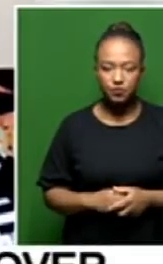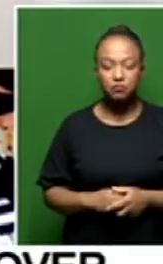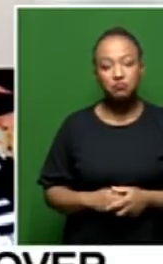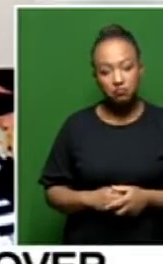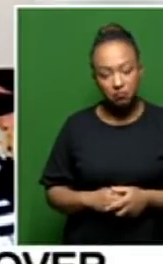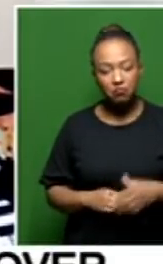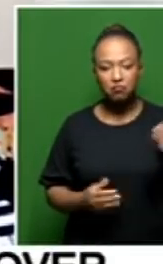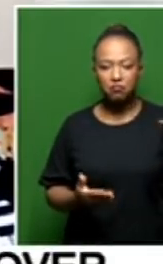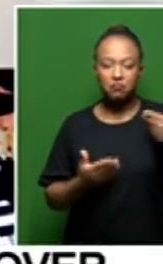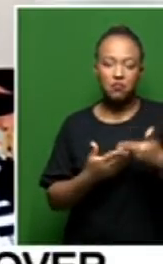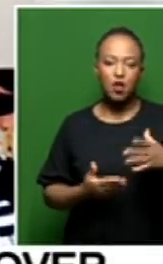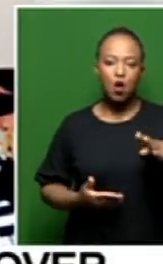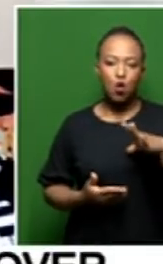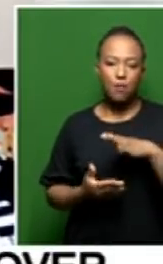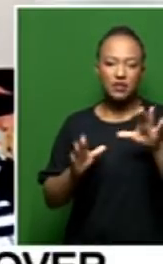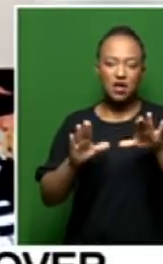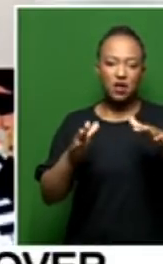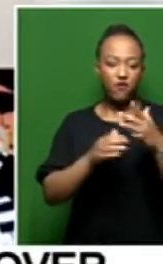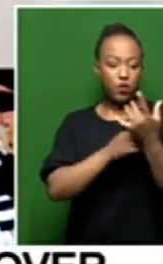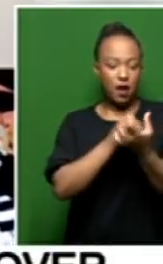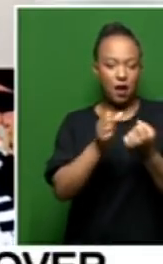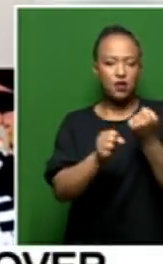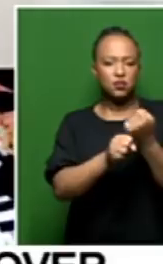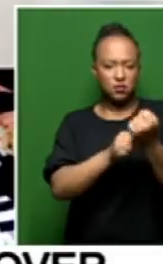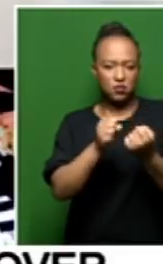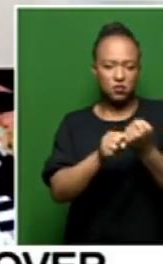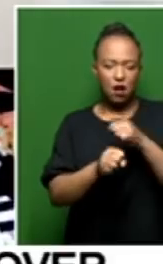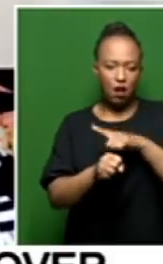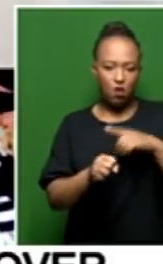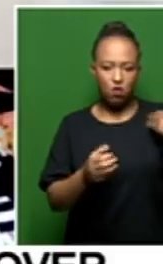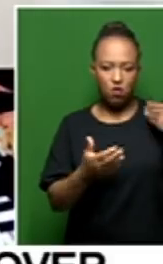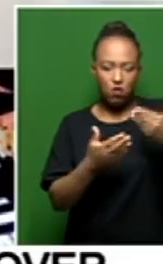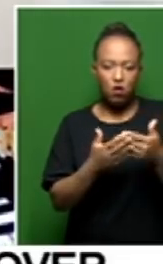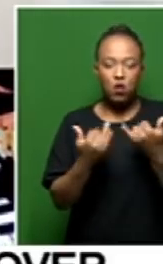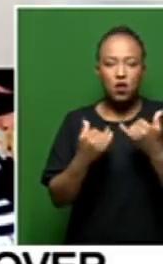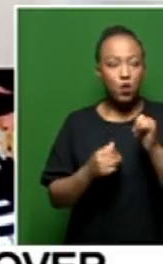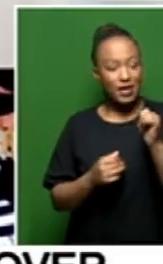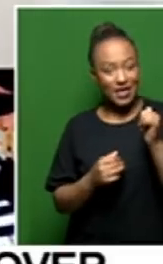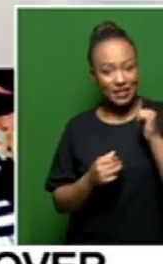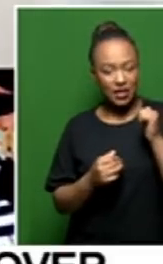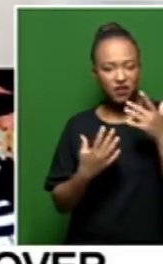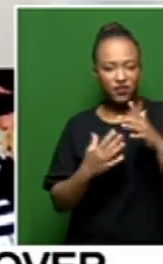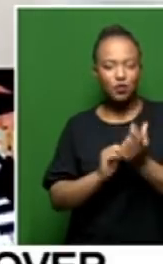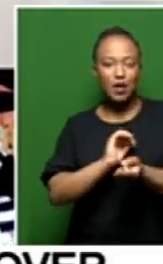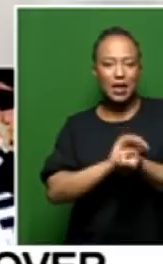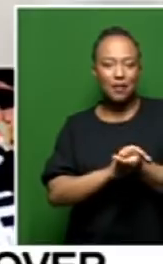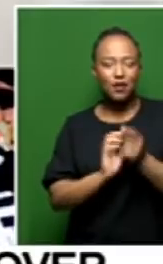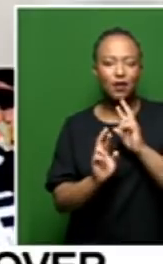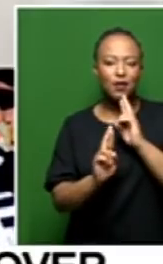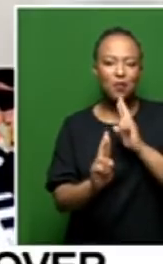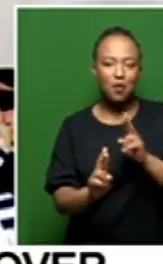Commission has been sitting for a number of years now. But, you know, just looking at yesterday's developments, given